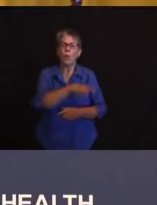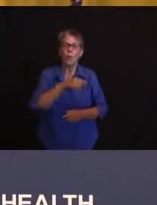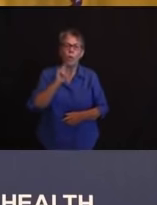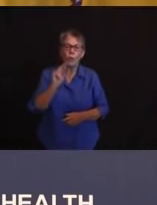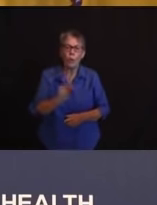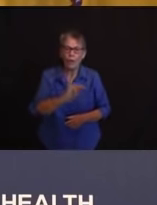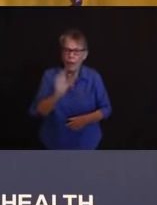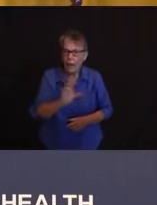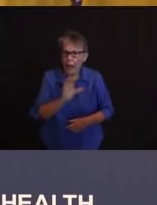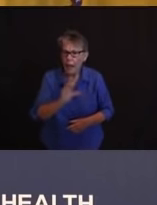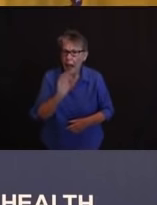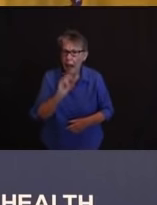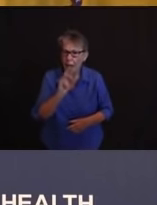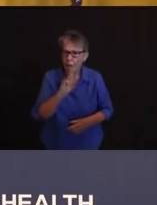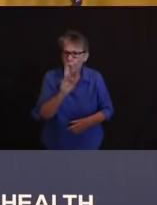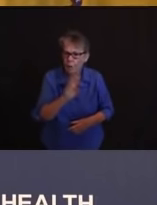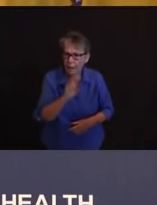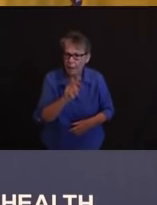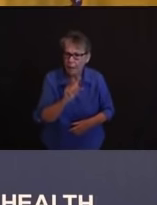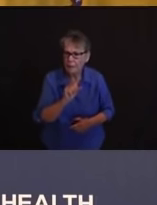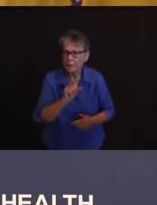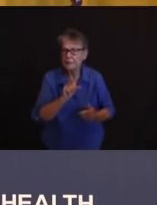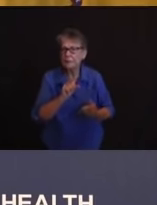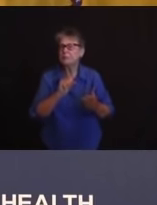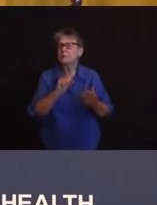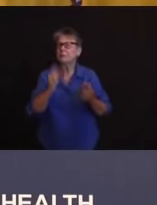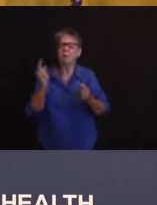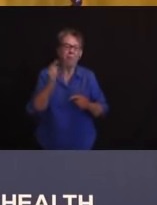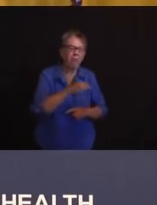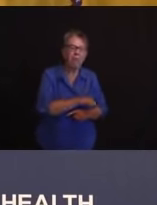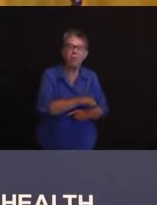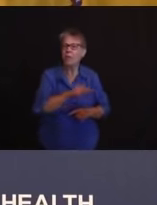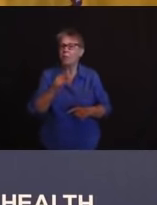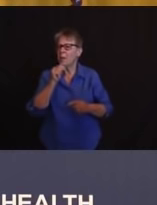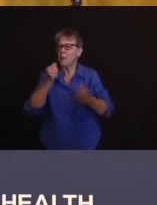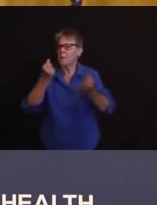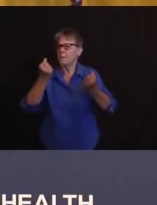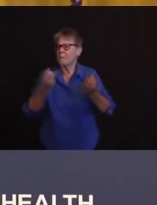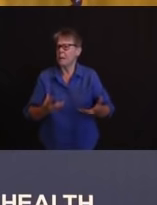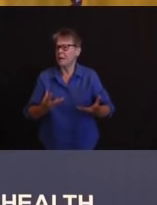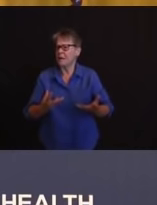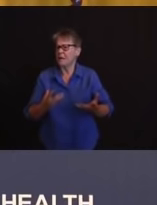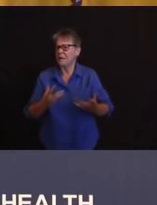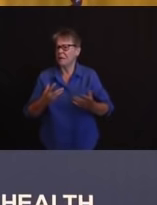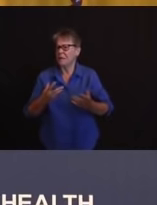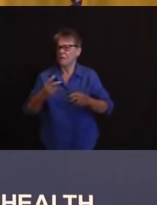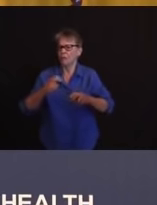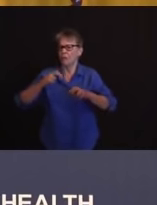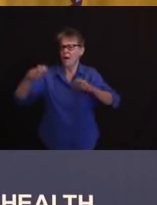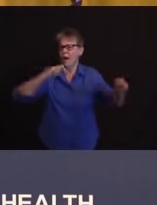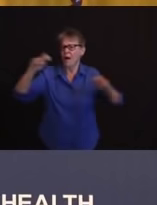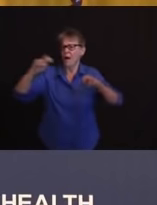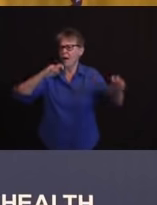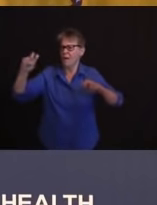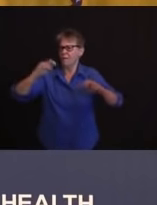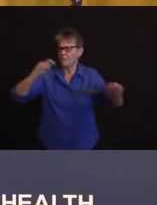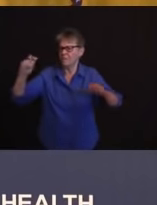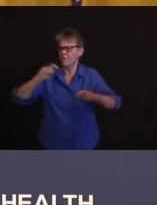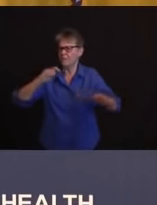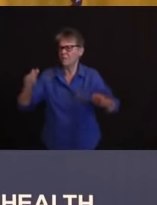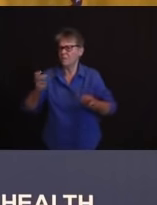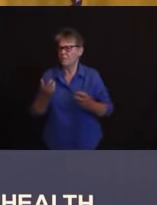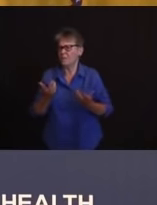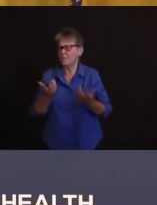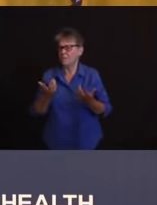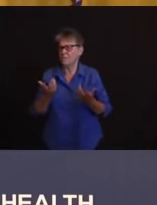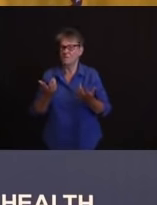but very little of it. So we have, particularly when the weather is good, we have a lot more folks staying at home and going to the shore or